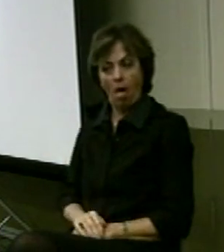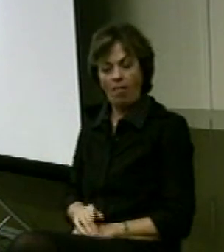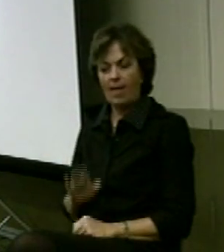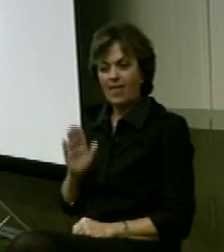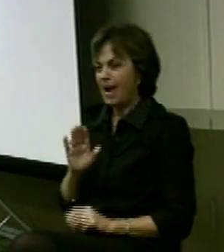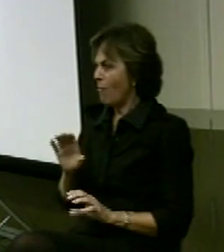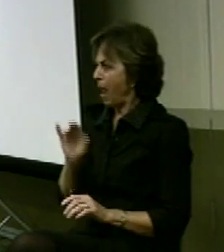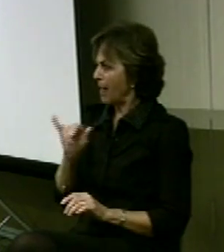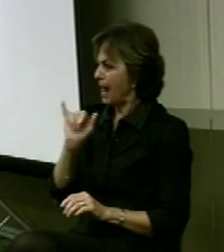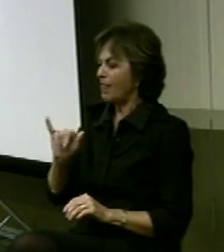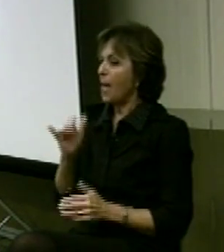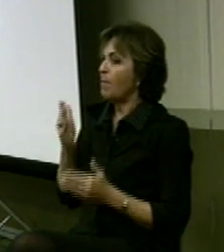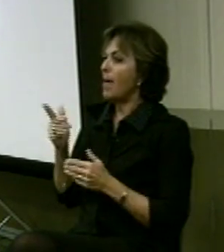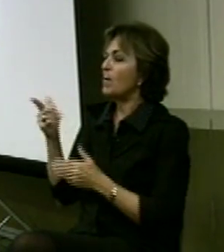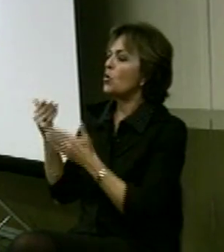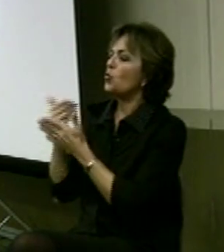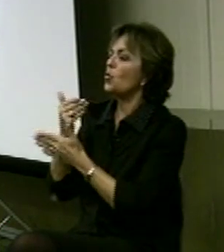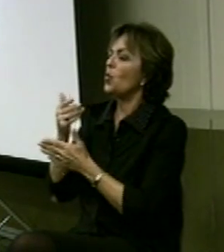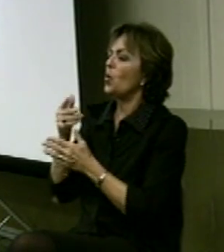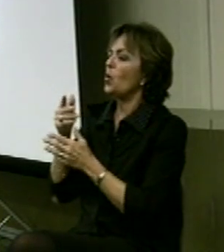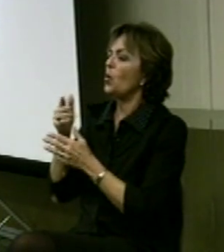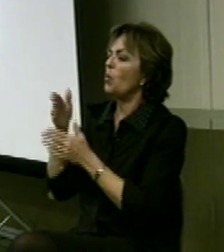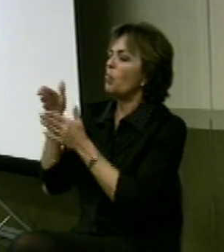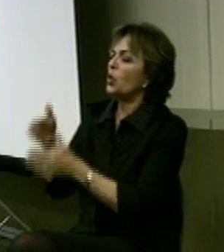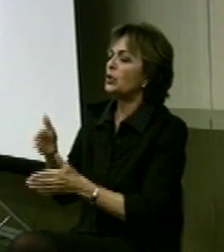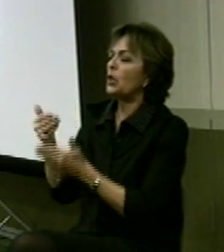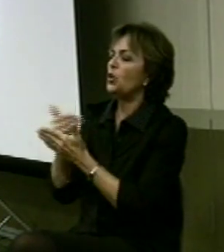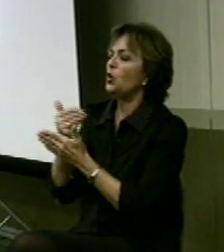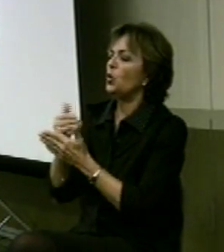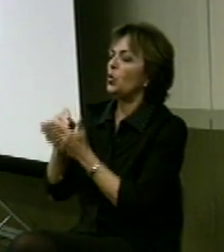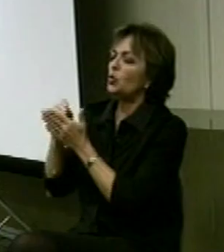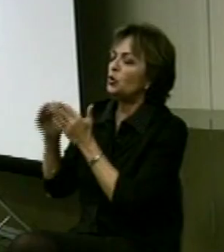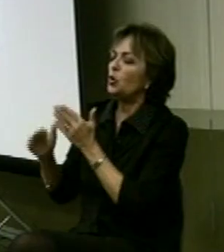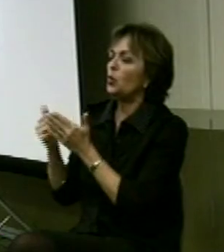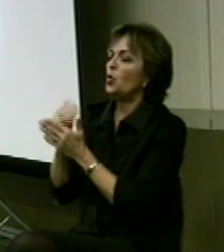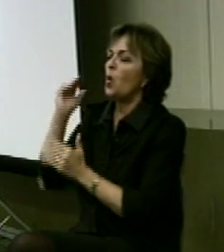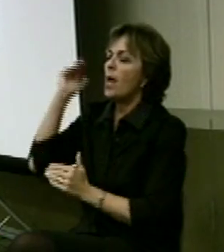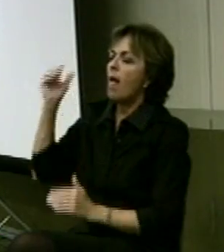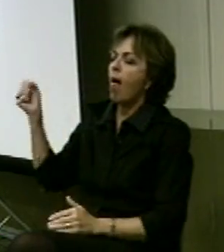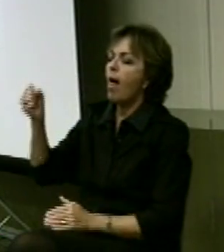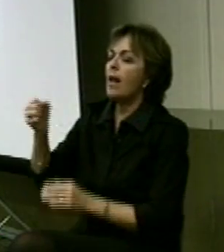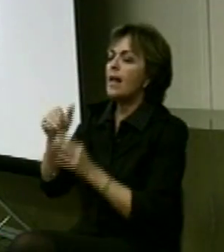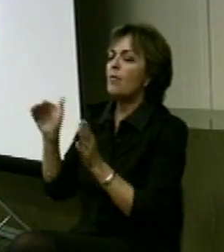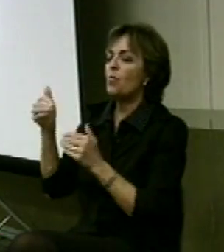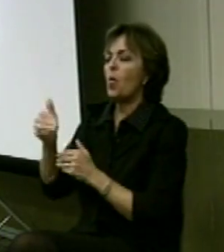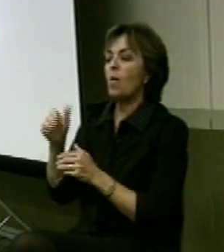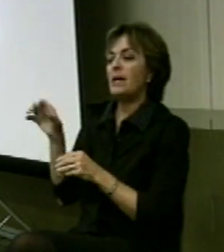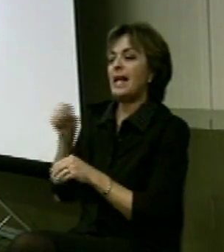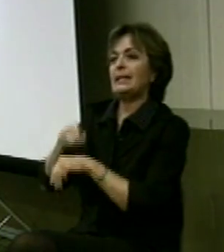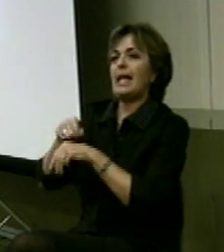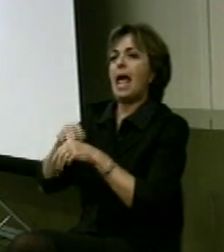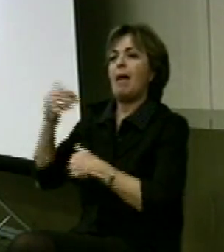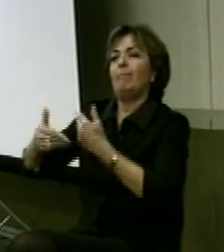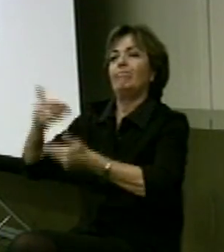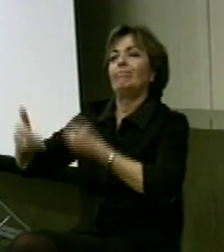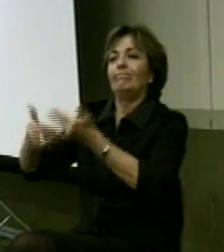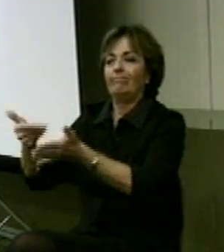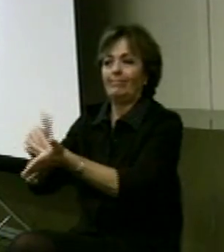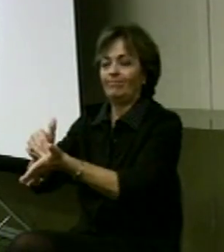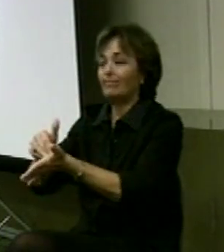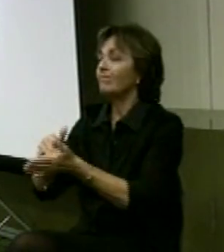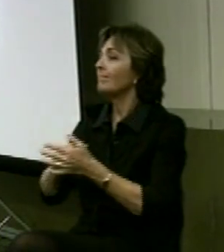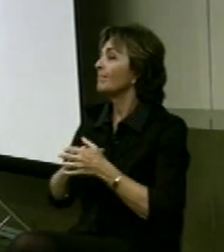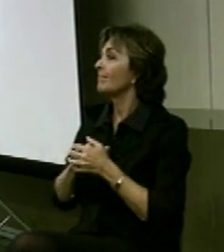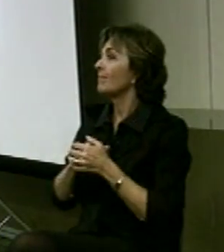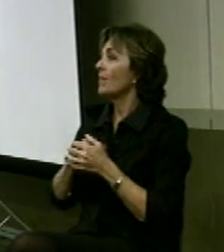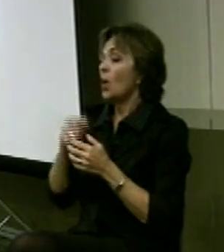this. Well, maybe it's the new student, the new person, the adult in the room. Takes them a while maybe to get back into their regular routine. So if